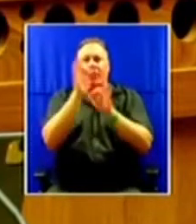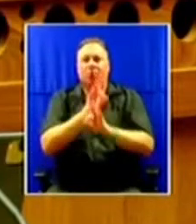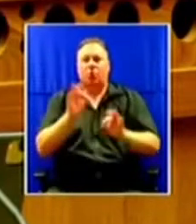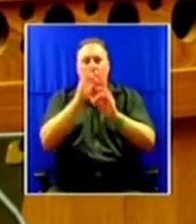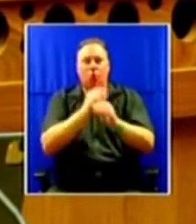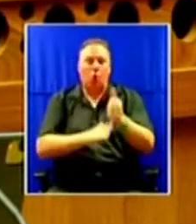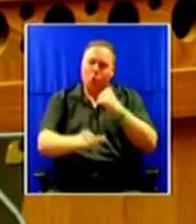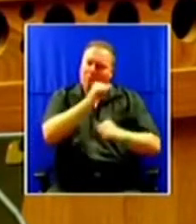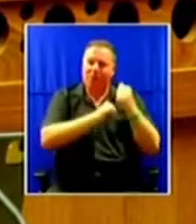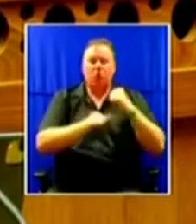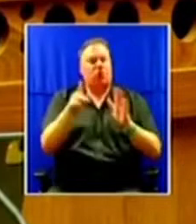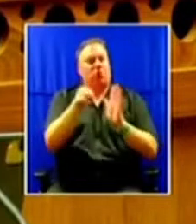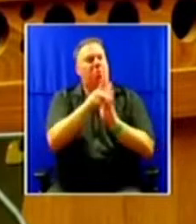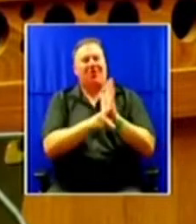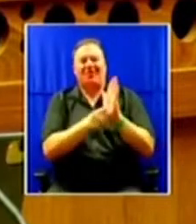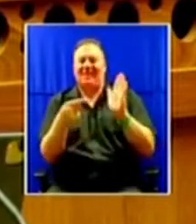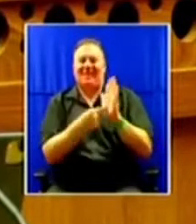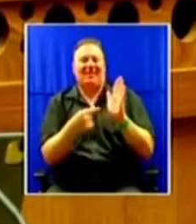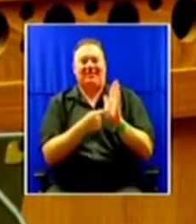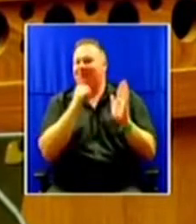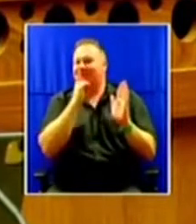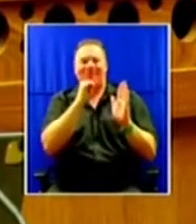on that policy whatsoever.